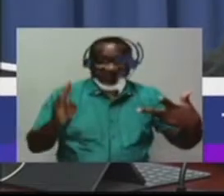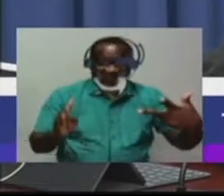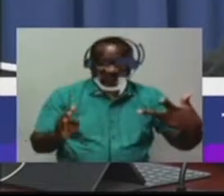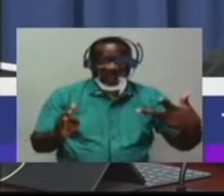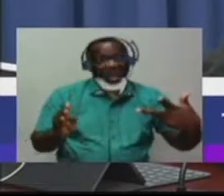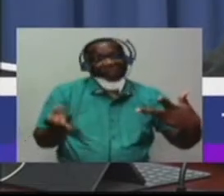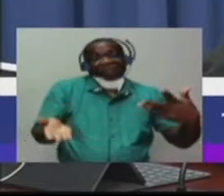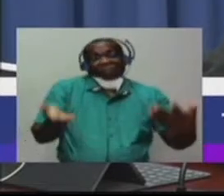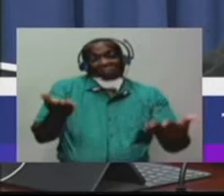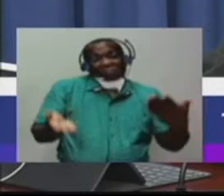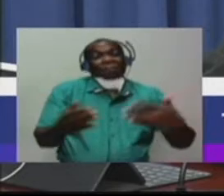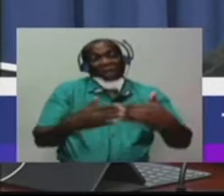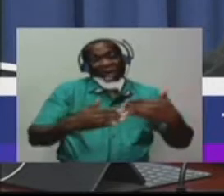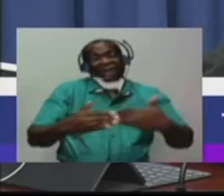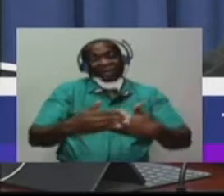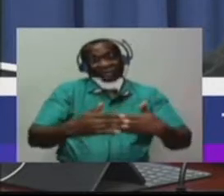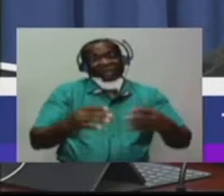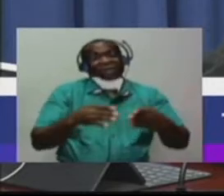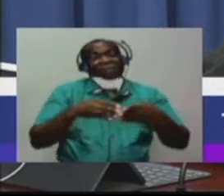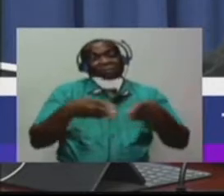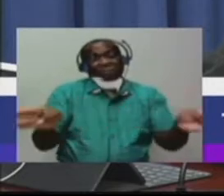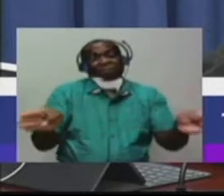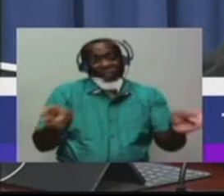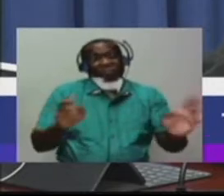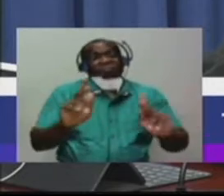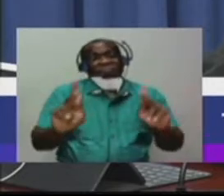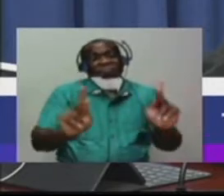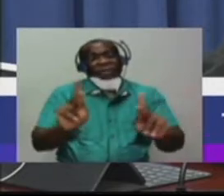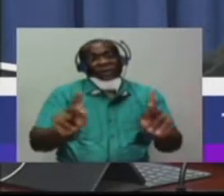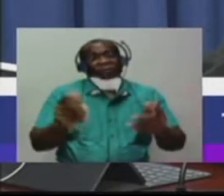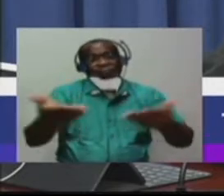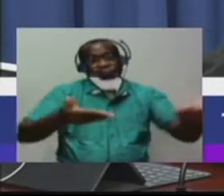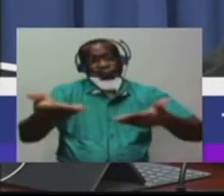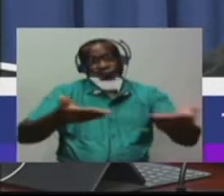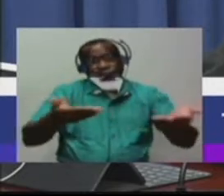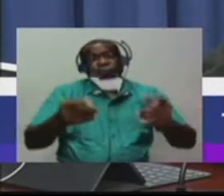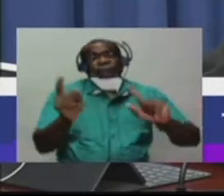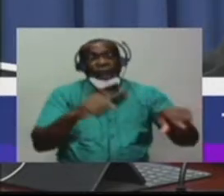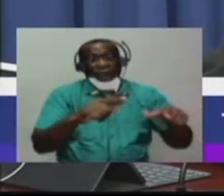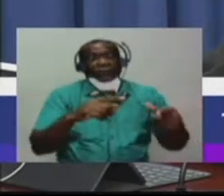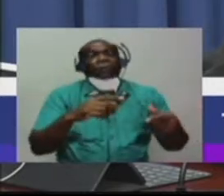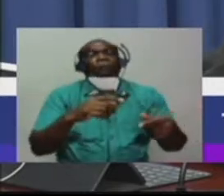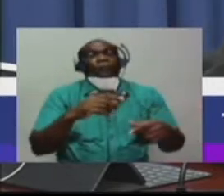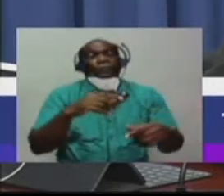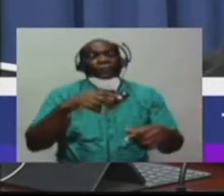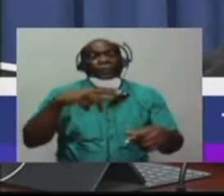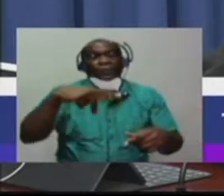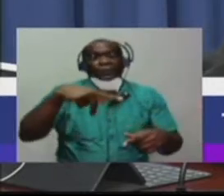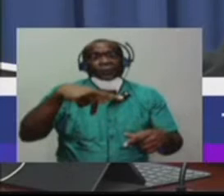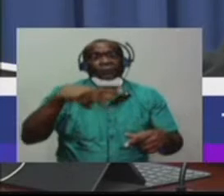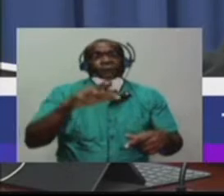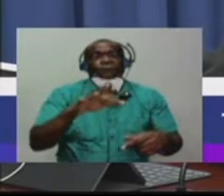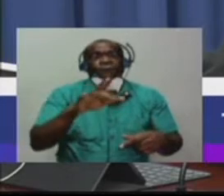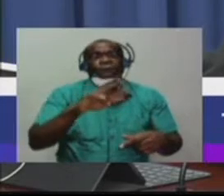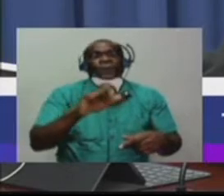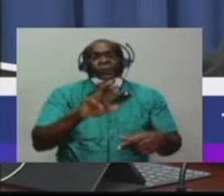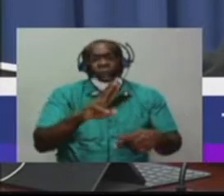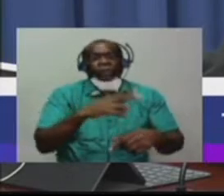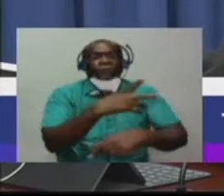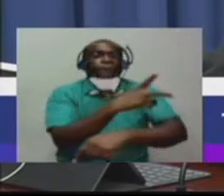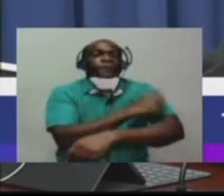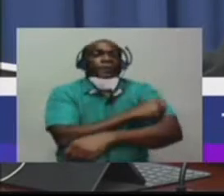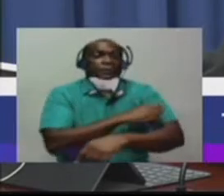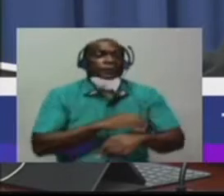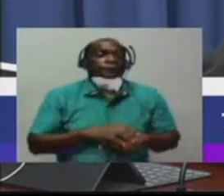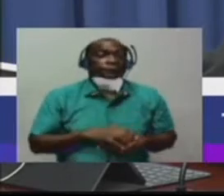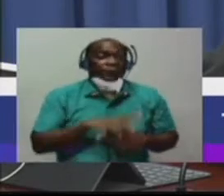get your children 12 to 18 vaccinated, do not delay, because these doses cannot last